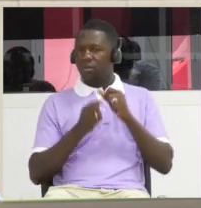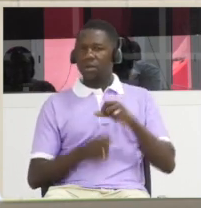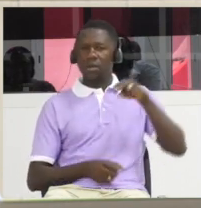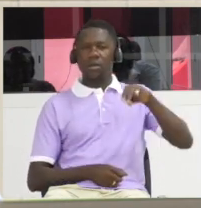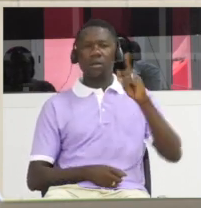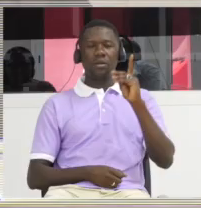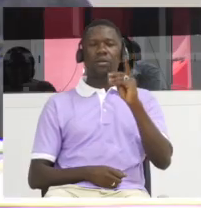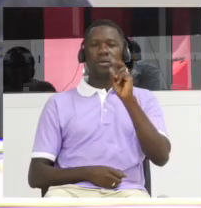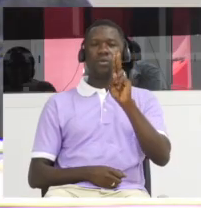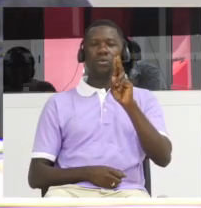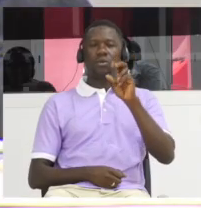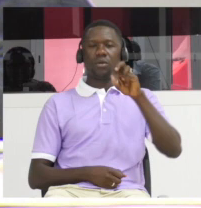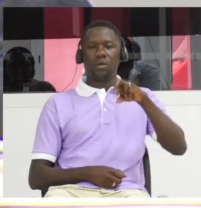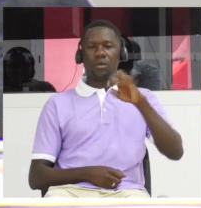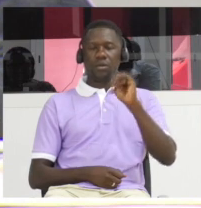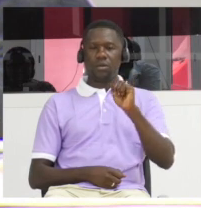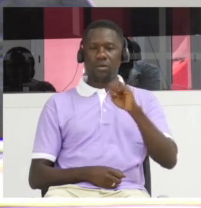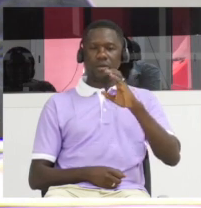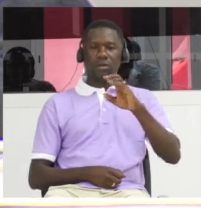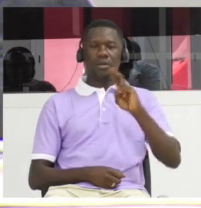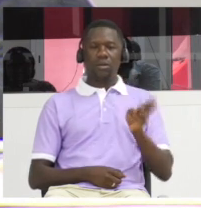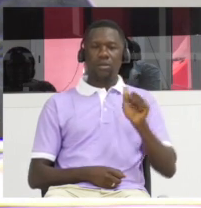I could call one Lieutenant Cherno Diallo.